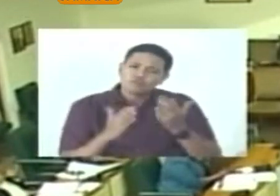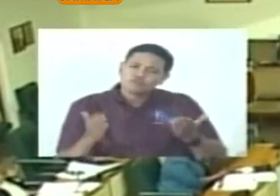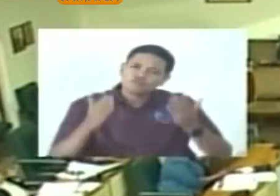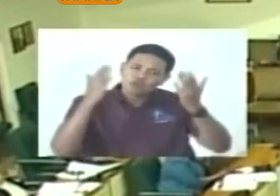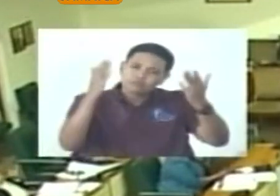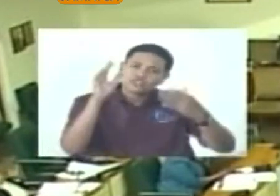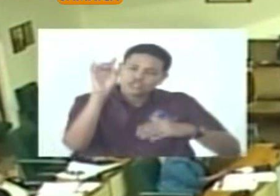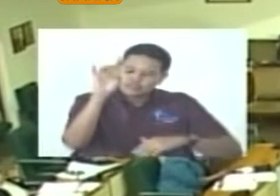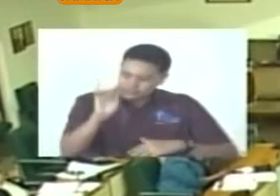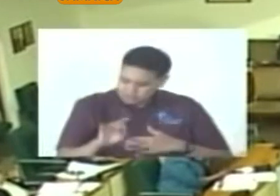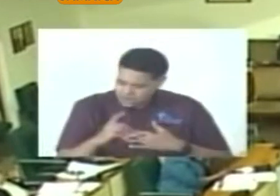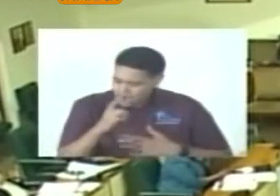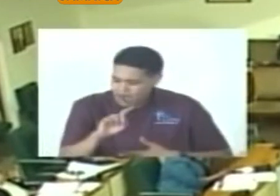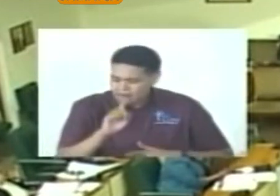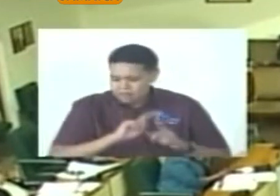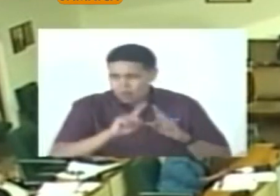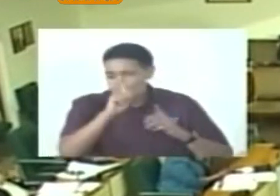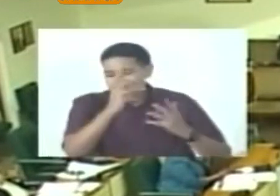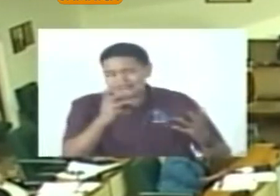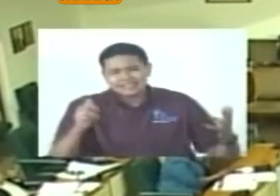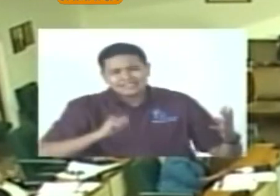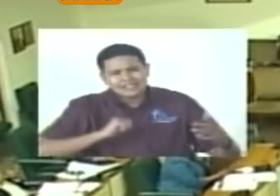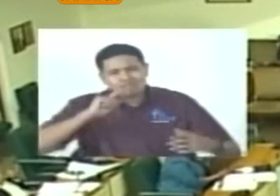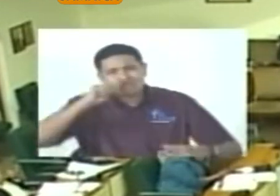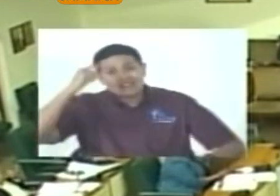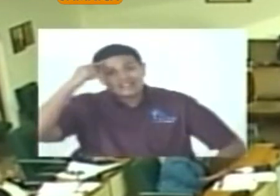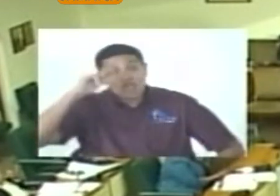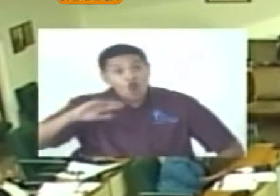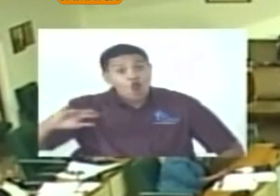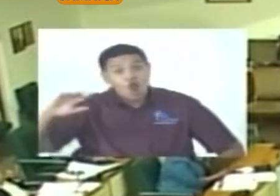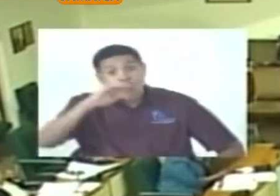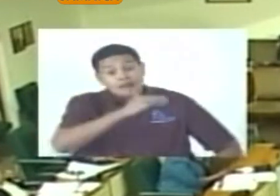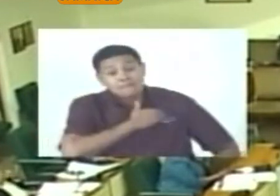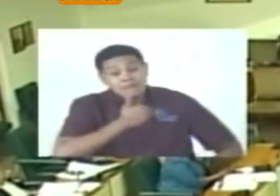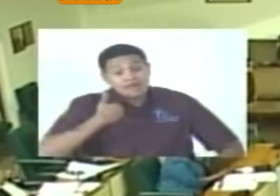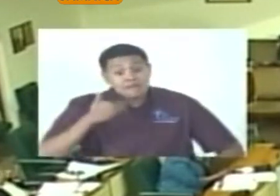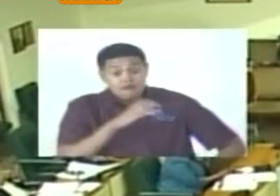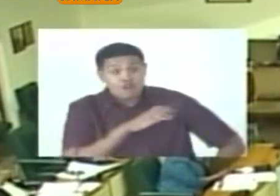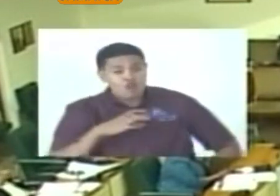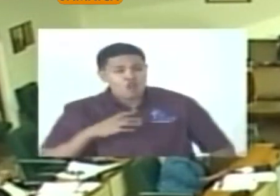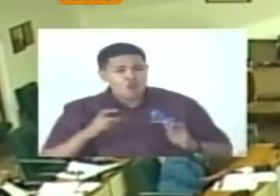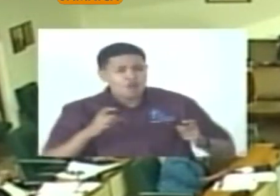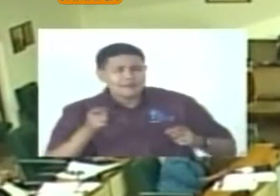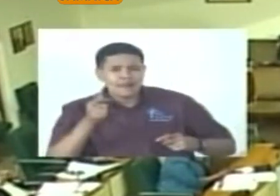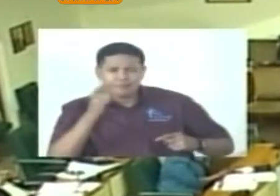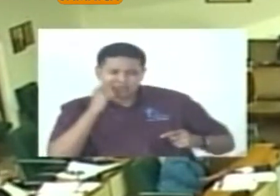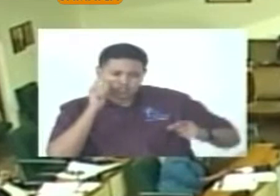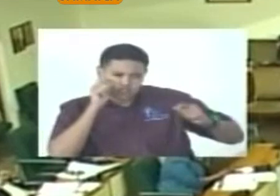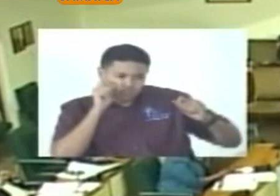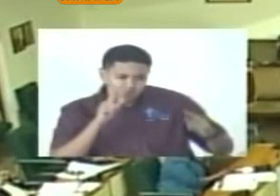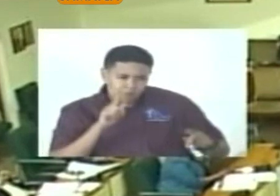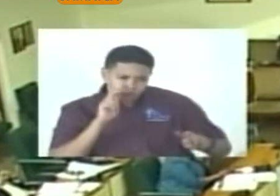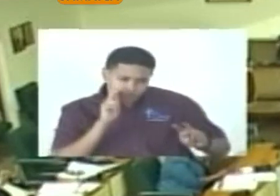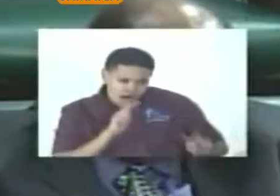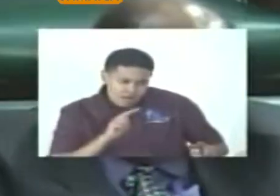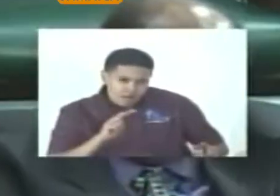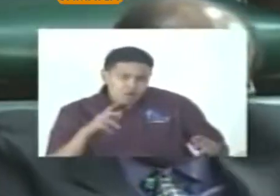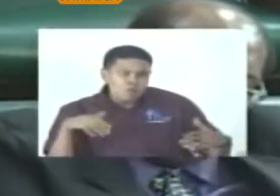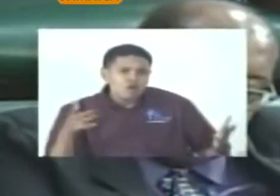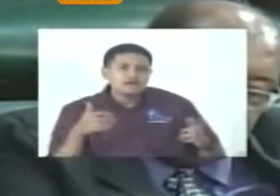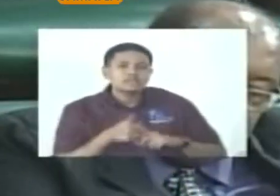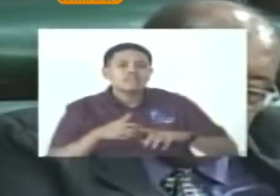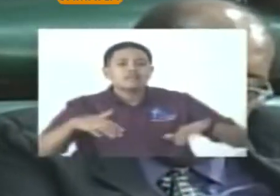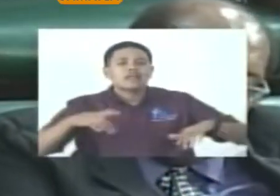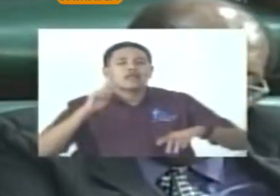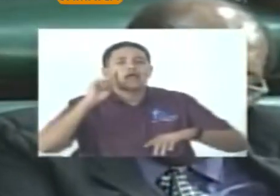submissions. But one of the things that I think all members of the committee was a bit surprised at was that it did